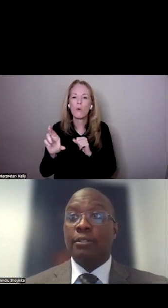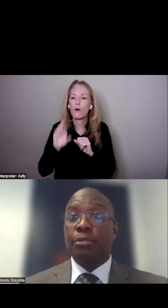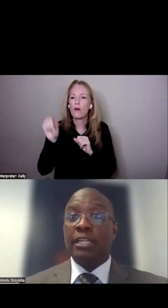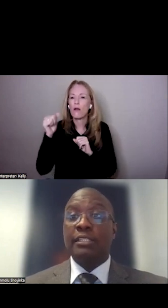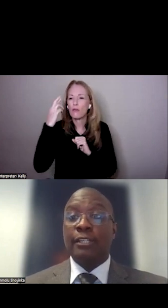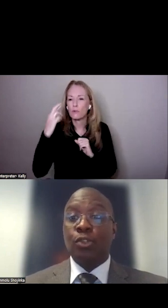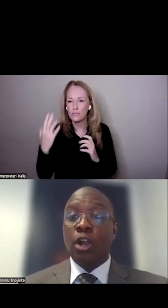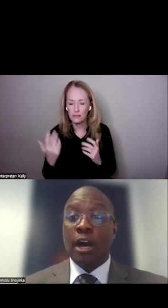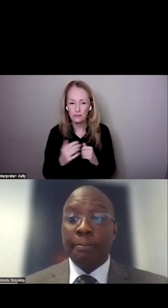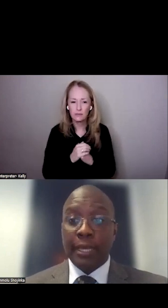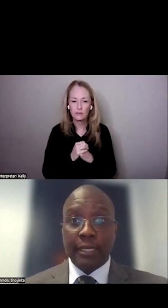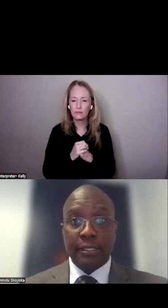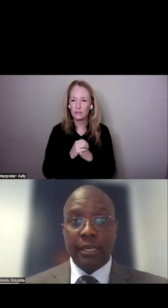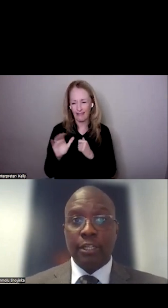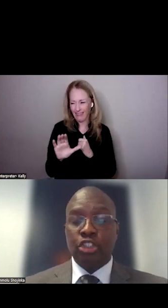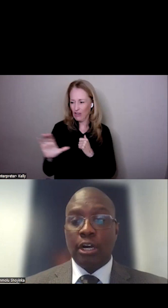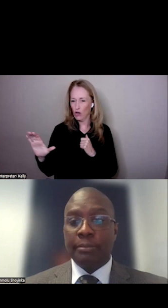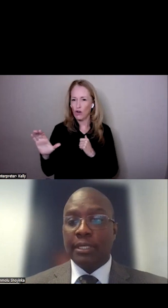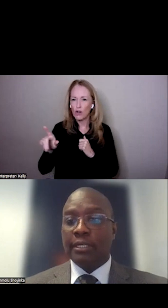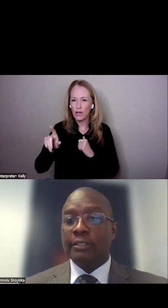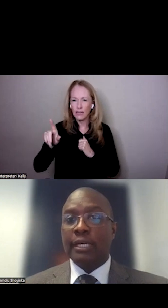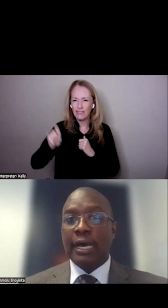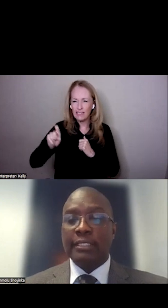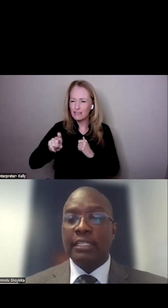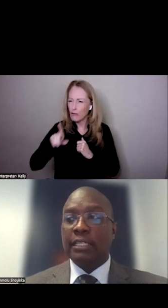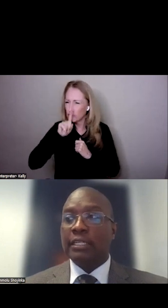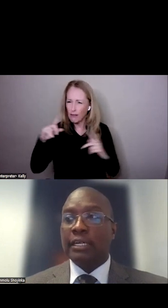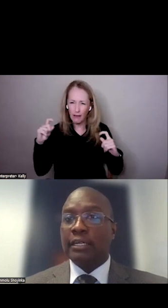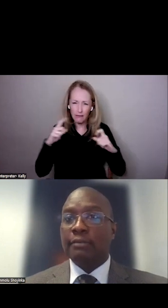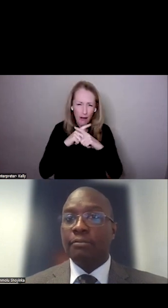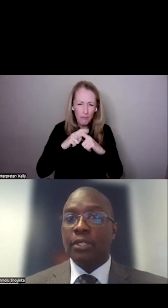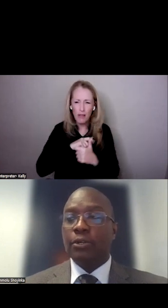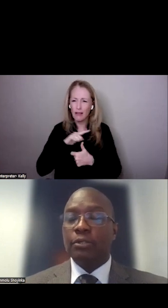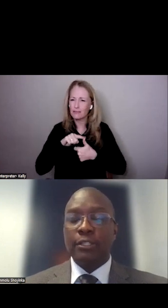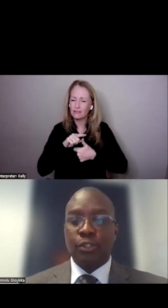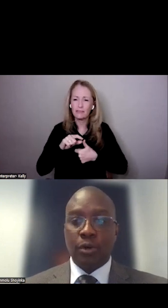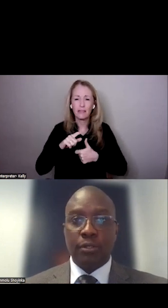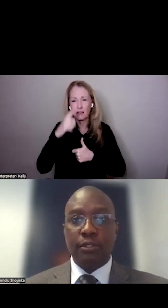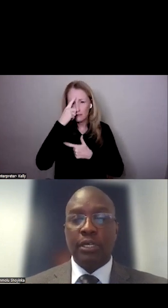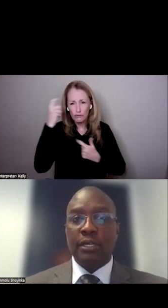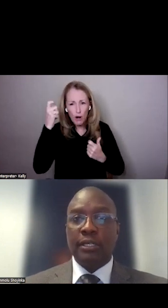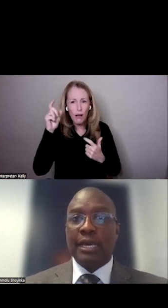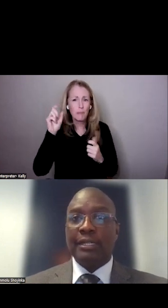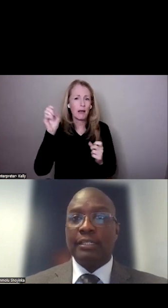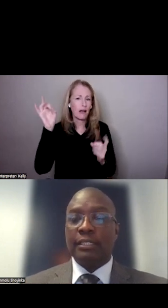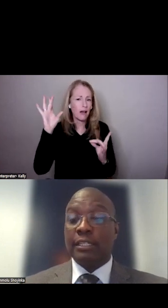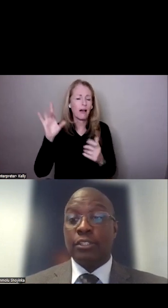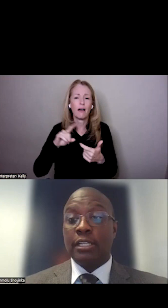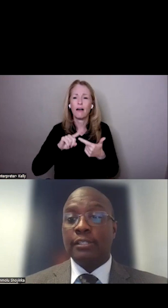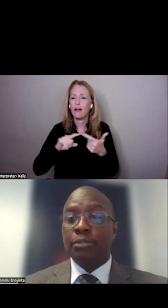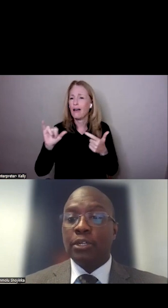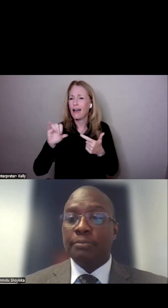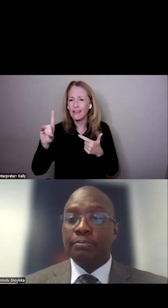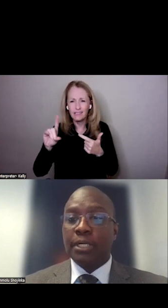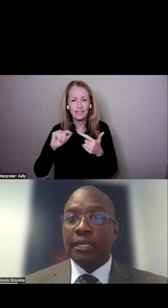that their needs are so complex, trauma, ID, and so on, that